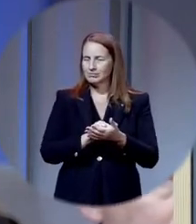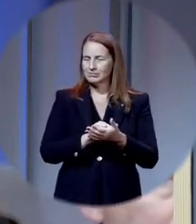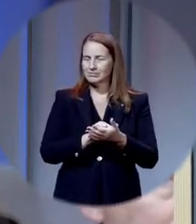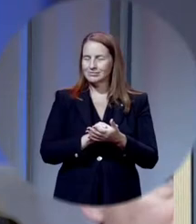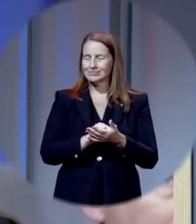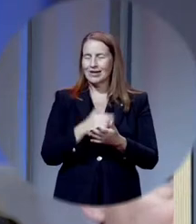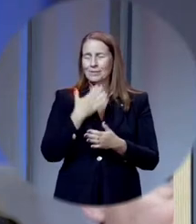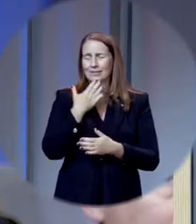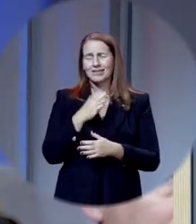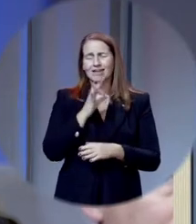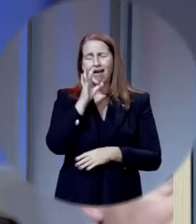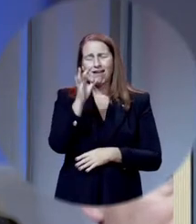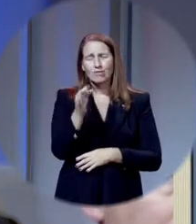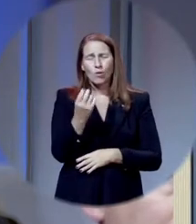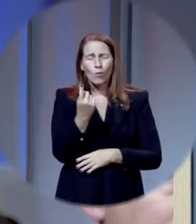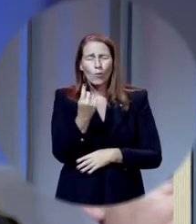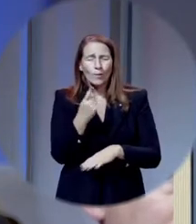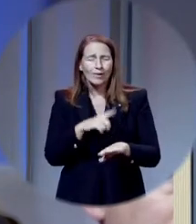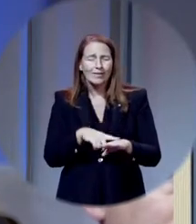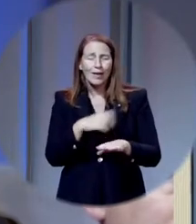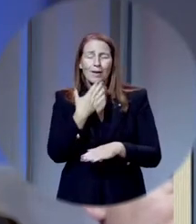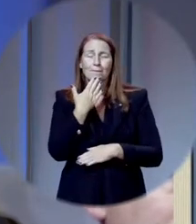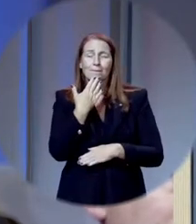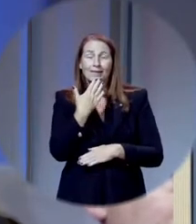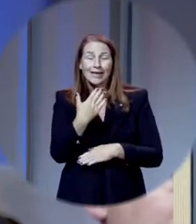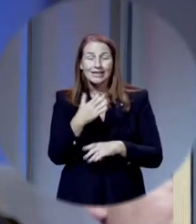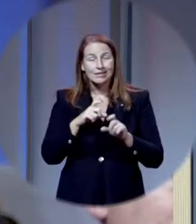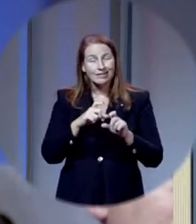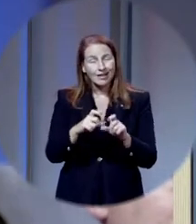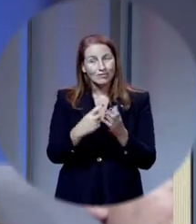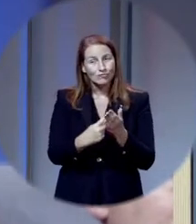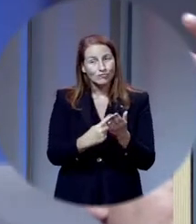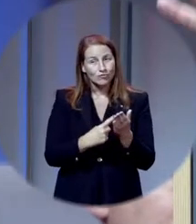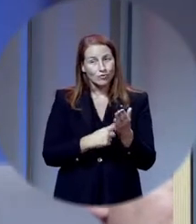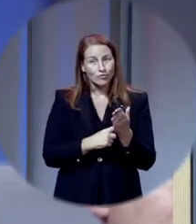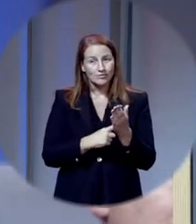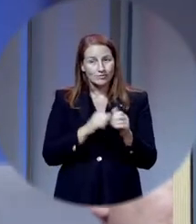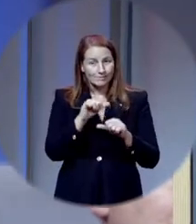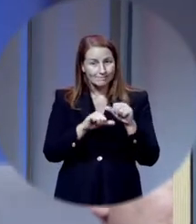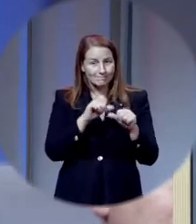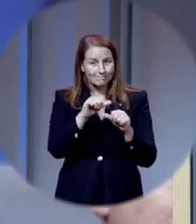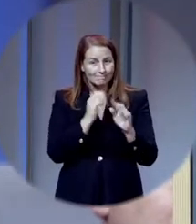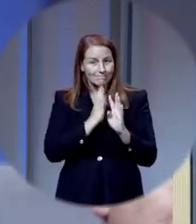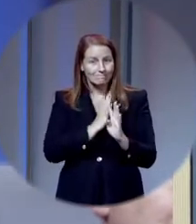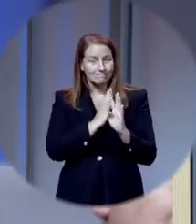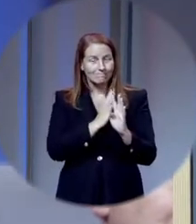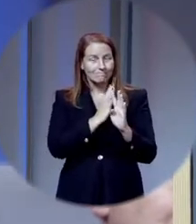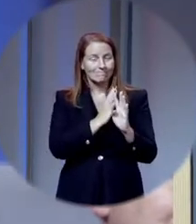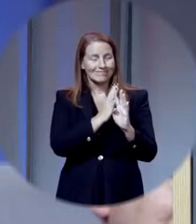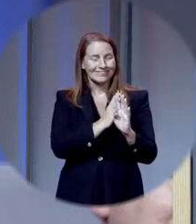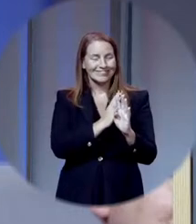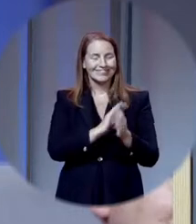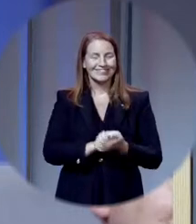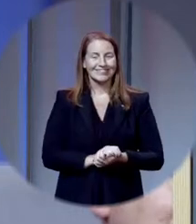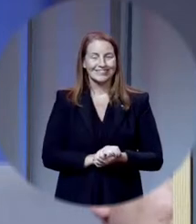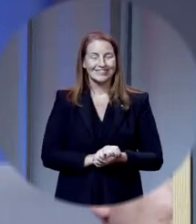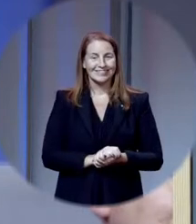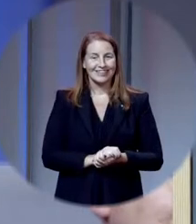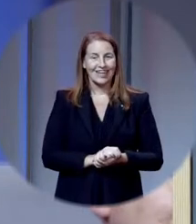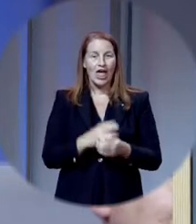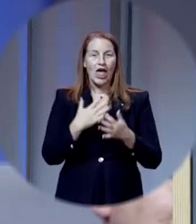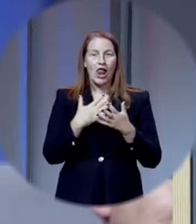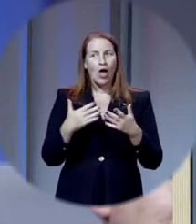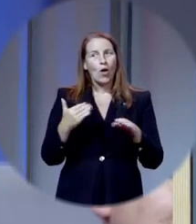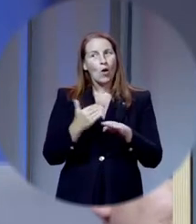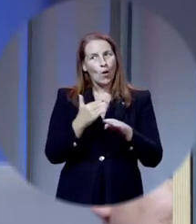just one last time if you could just stick to the way we've put you in order. There's a lot of work that's